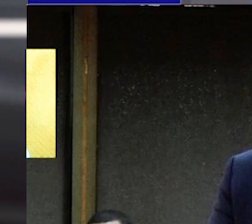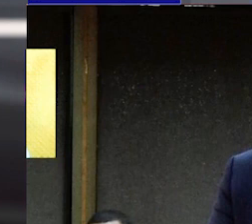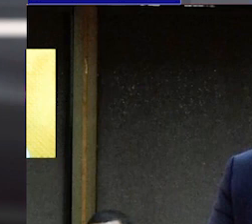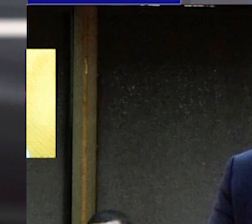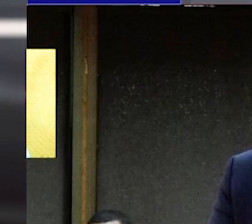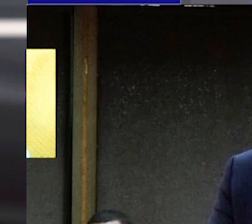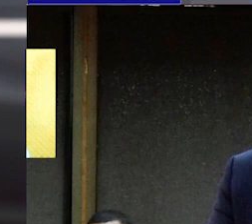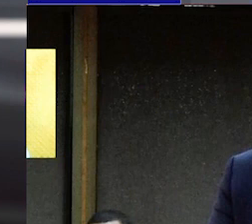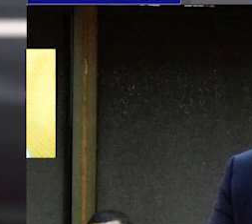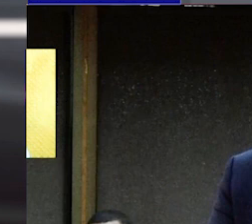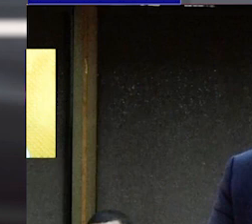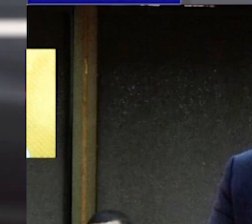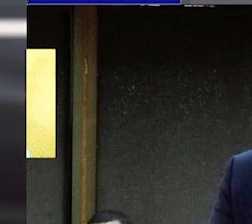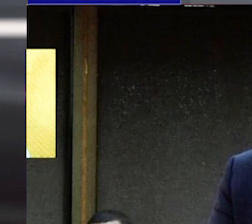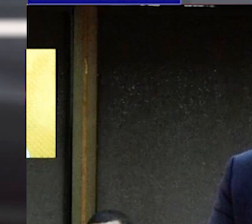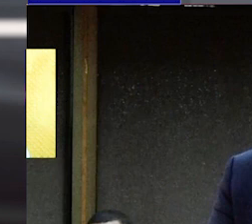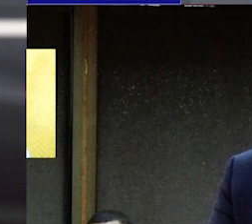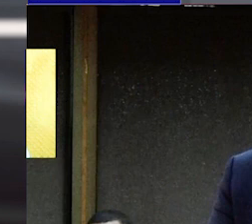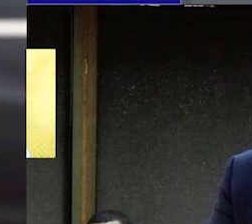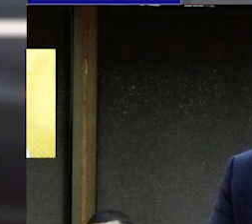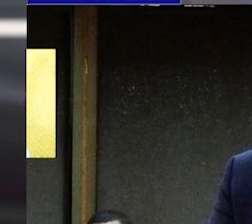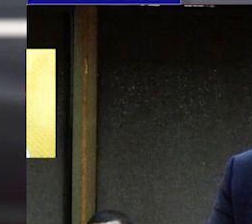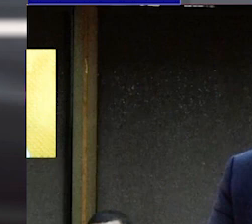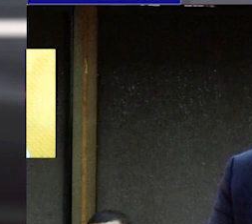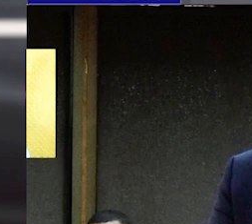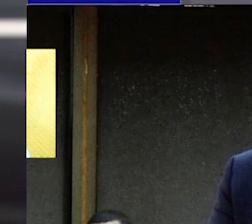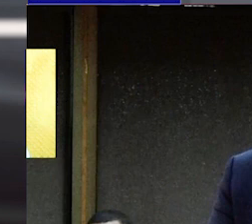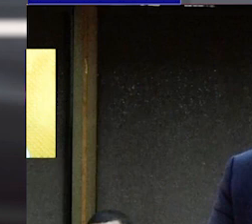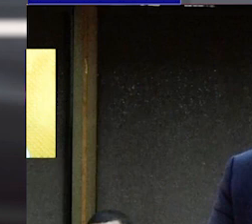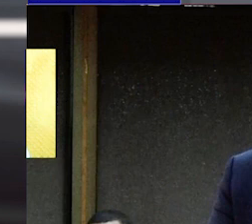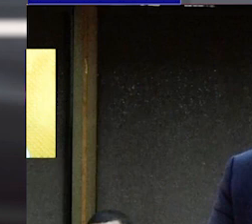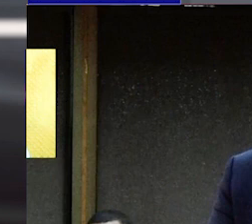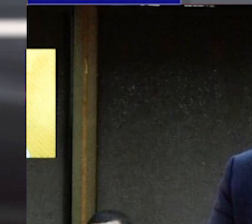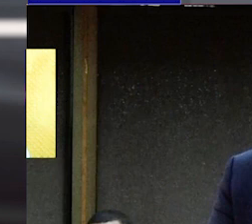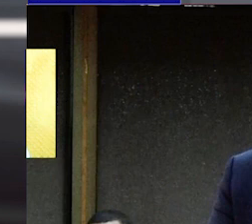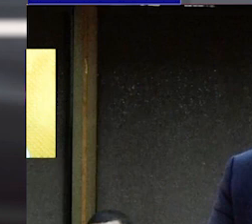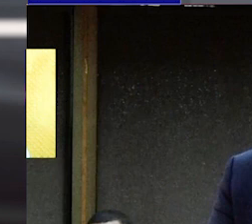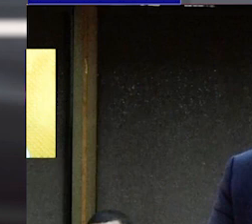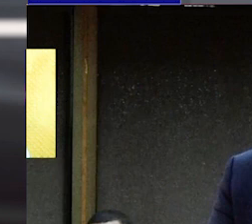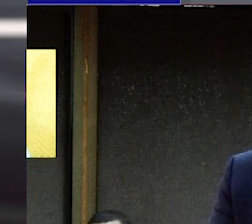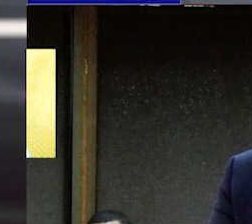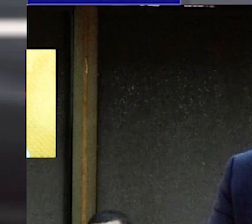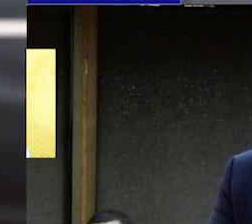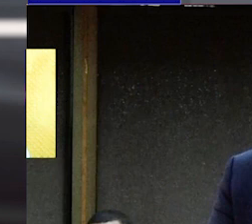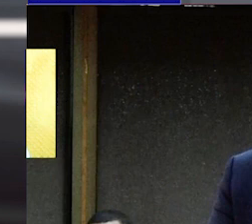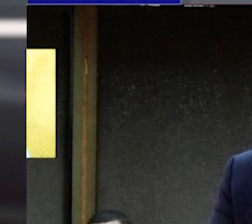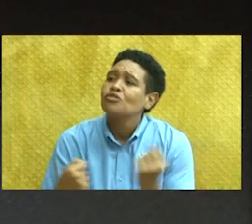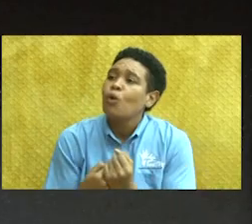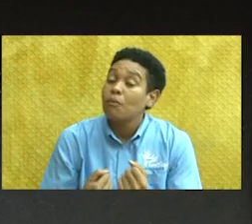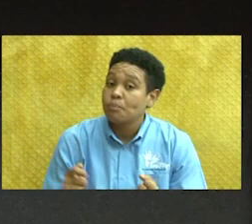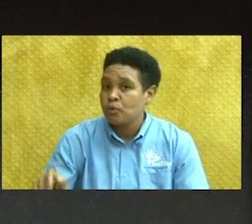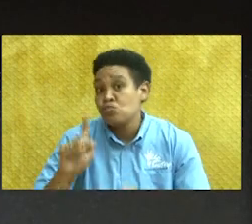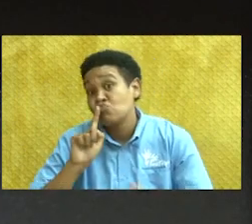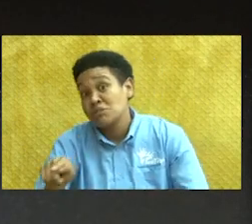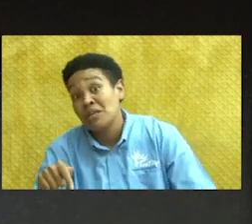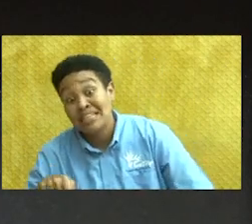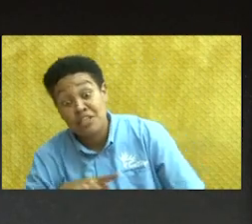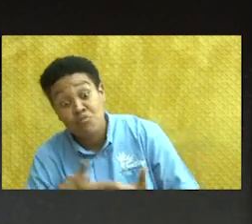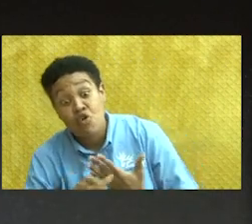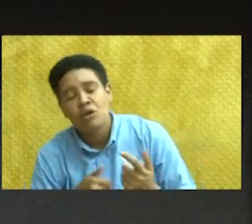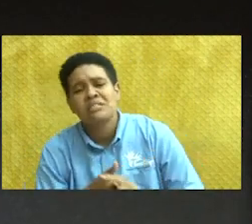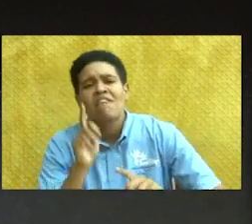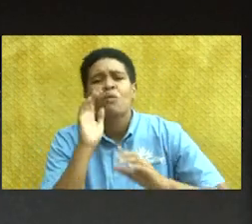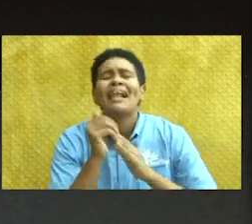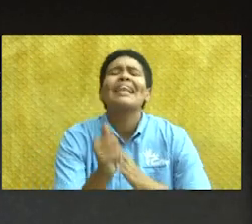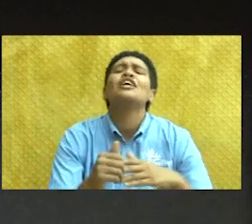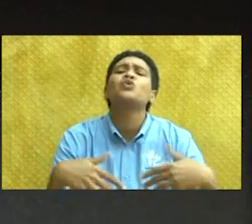management, staff engagement and communication, rest and relaxation, as well as COVID support and wellness. As this program will lead